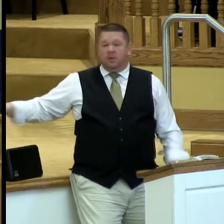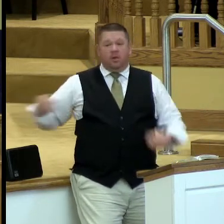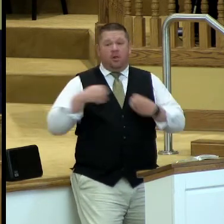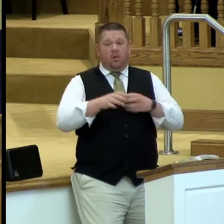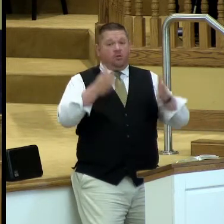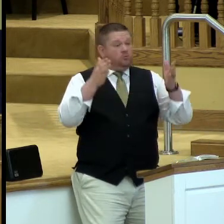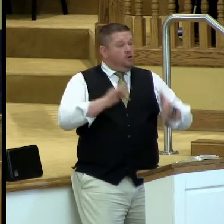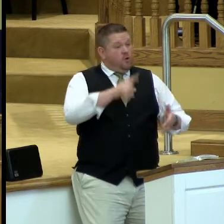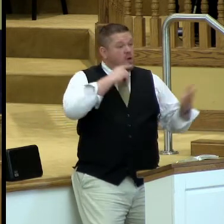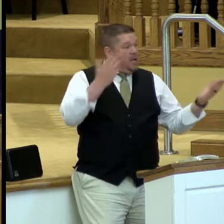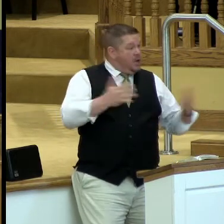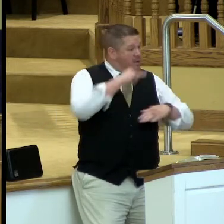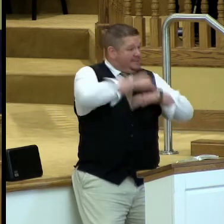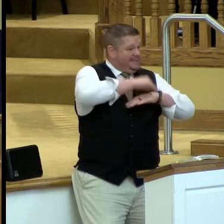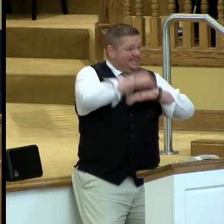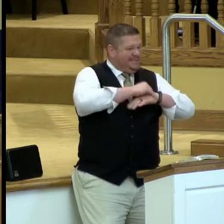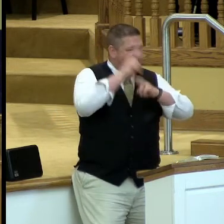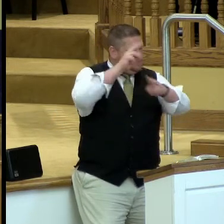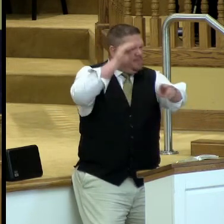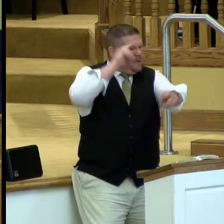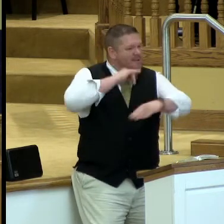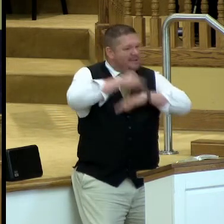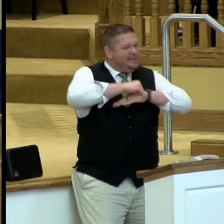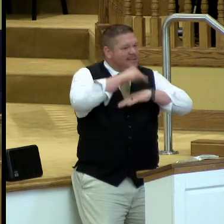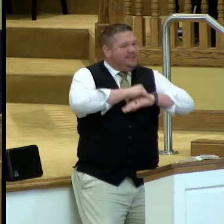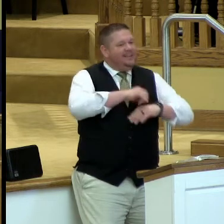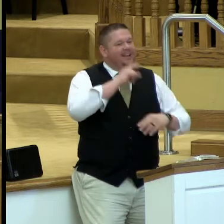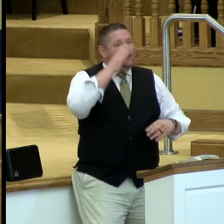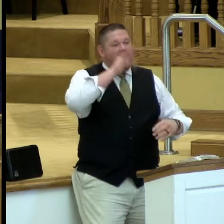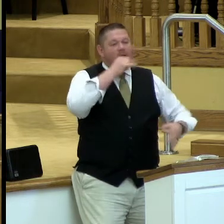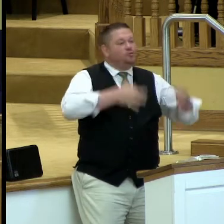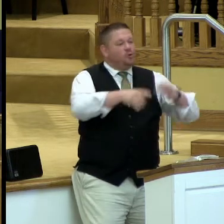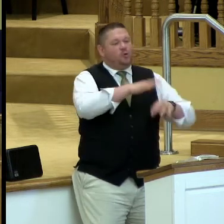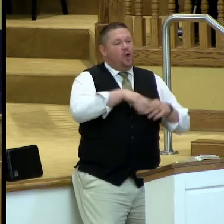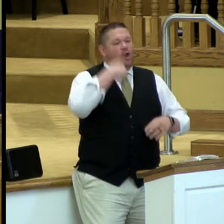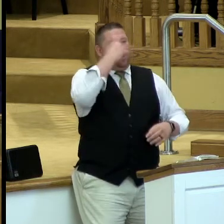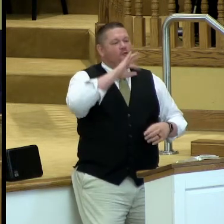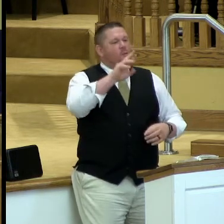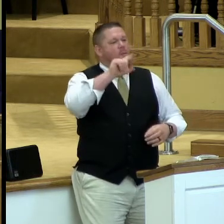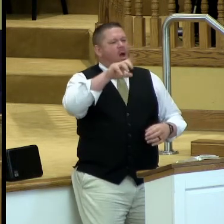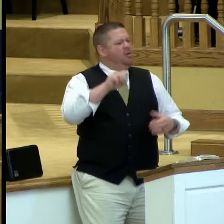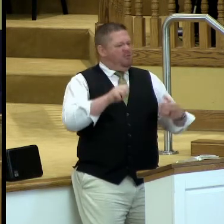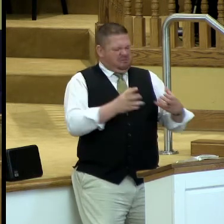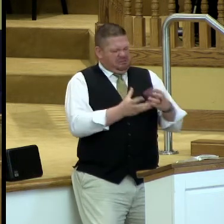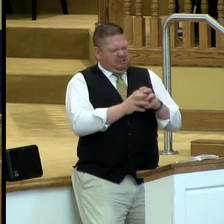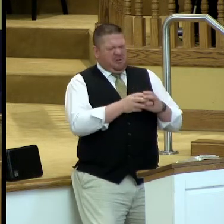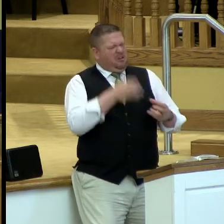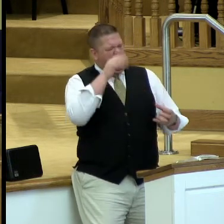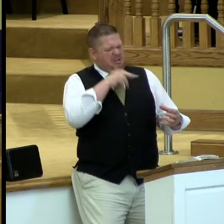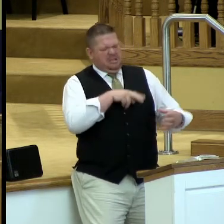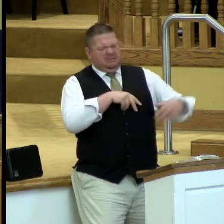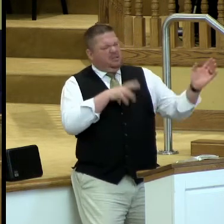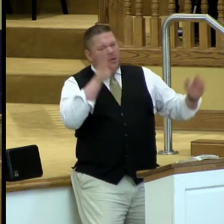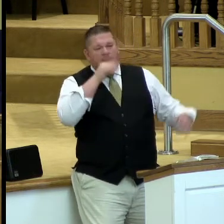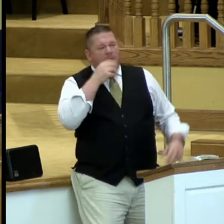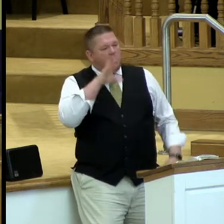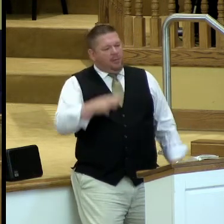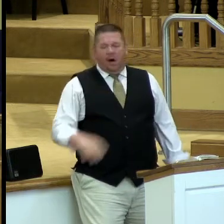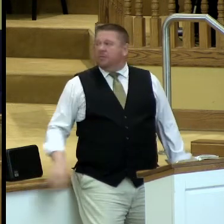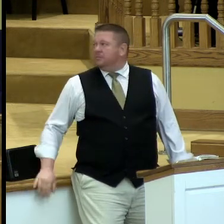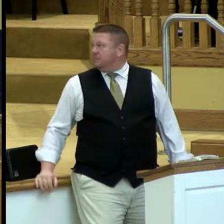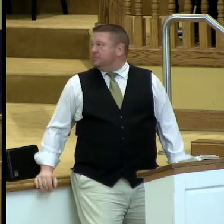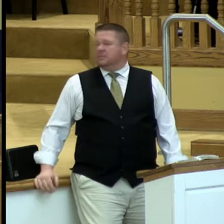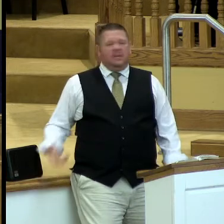Lost person, if you are here tonight, understand, God is not going to judge you on the look of your bottle. He does